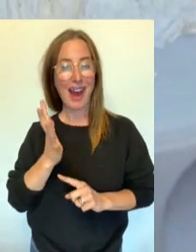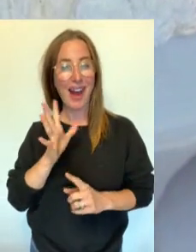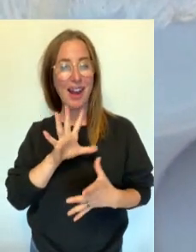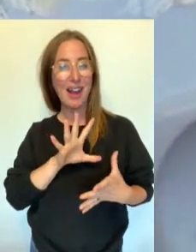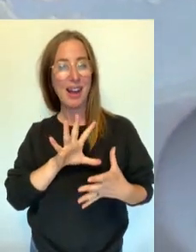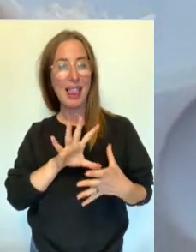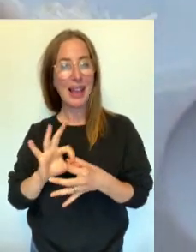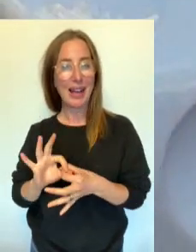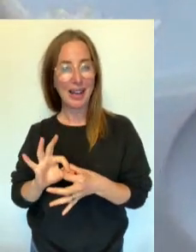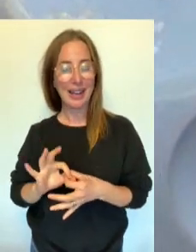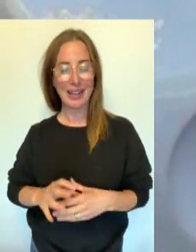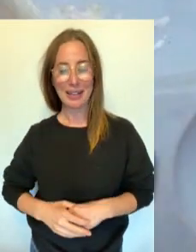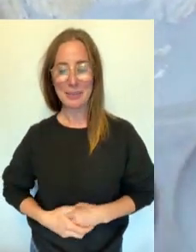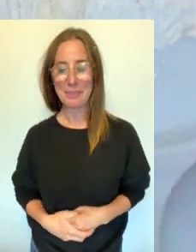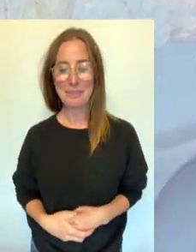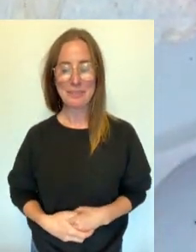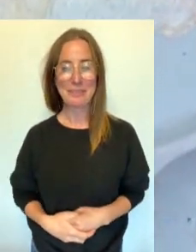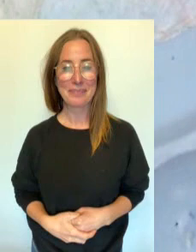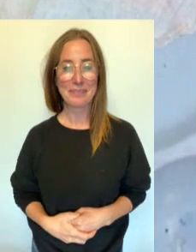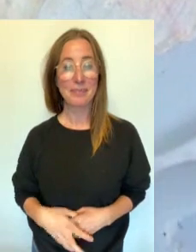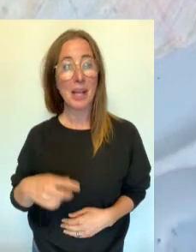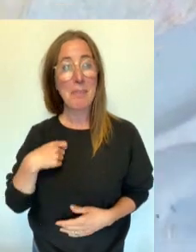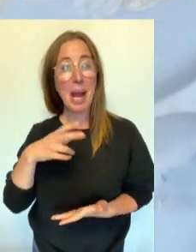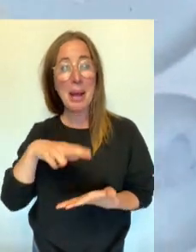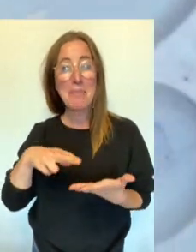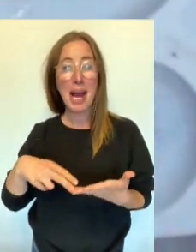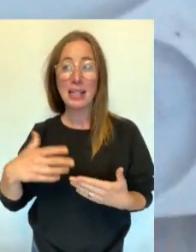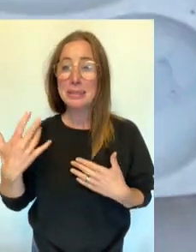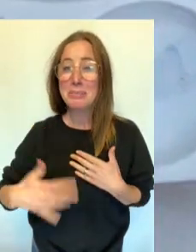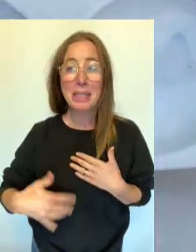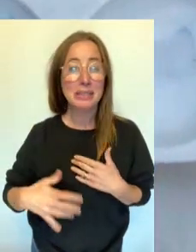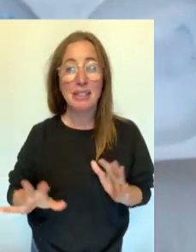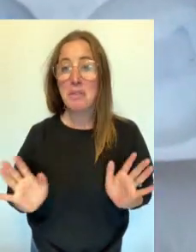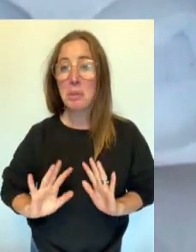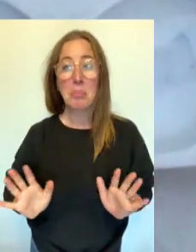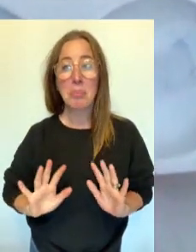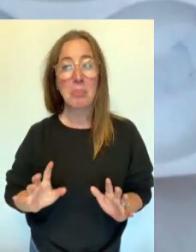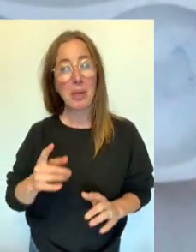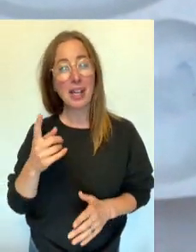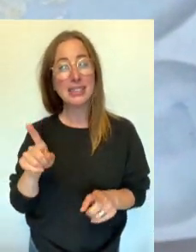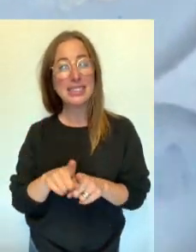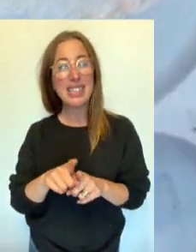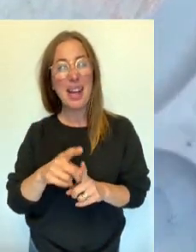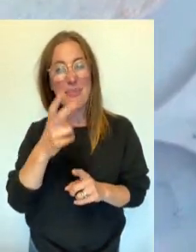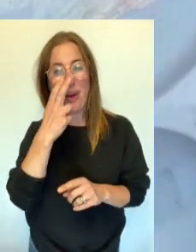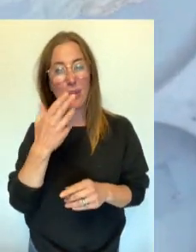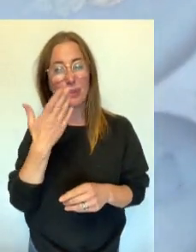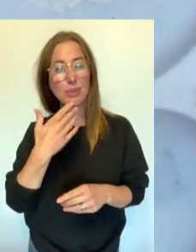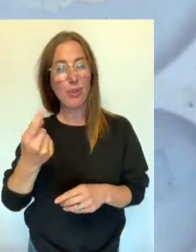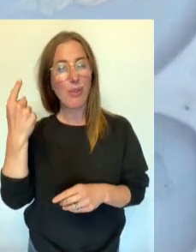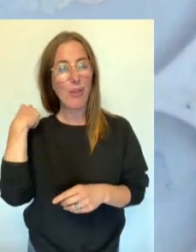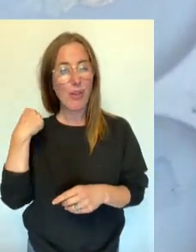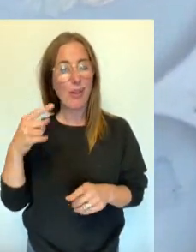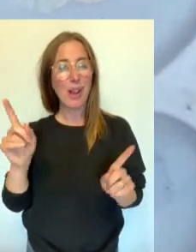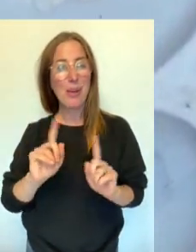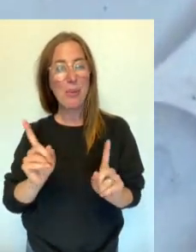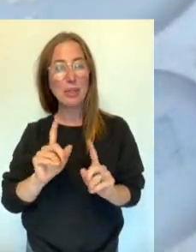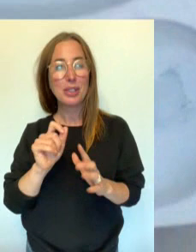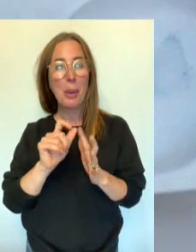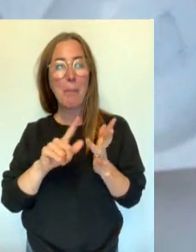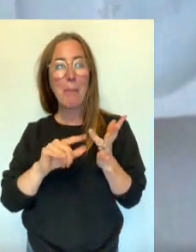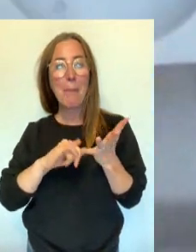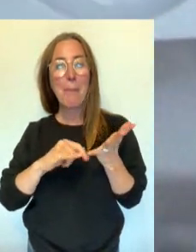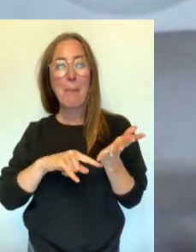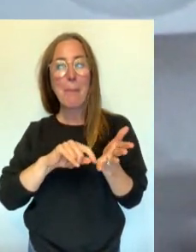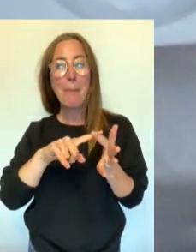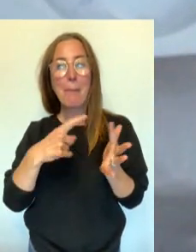are. So this is very cheap, just poster paint. And I'm dipping the end of my paintbrush in it. And what